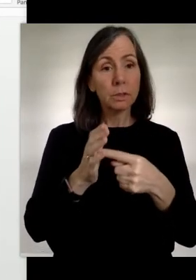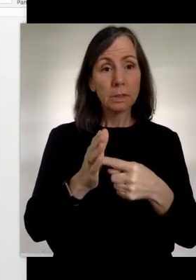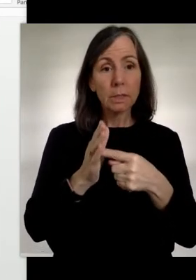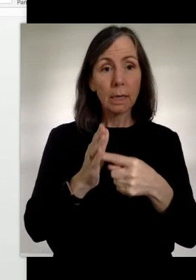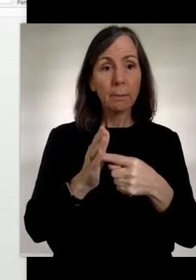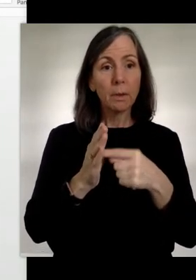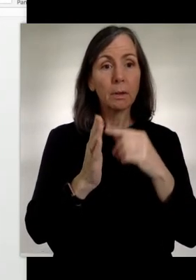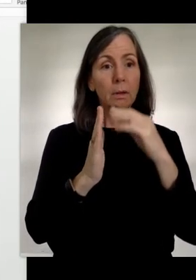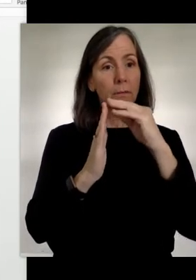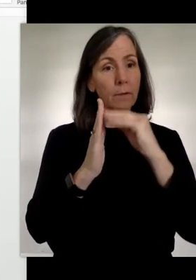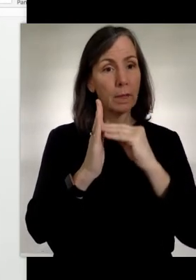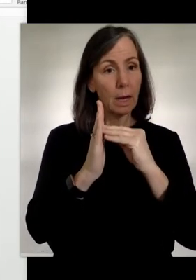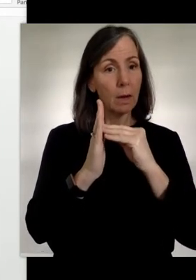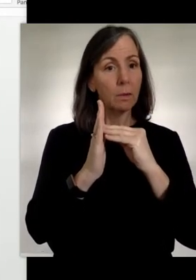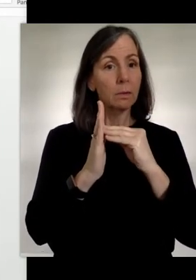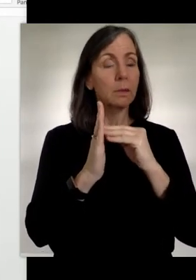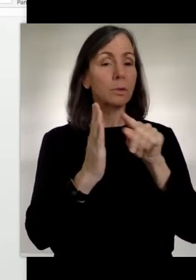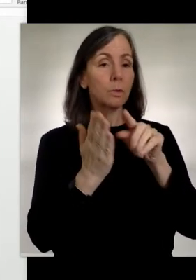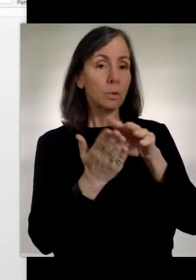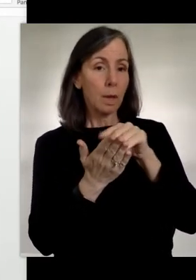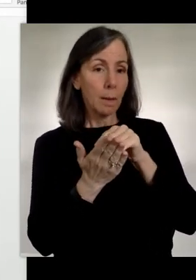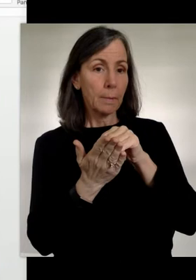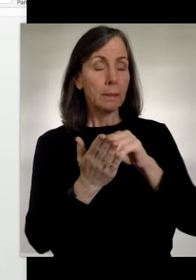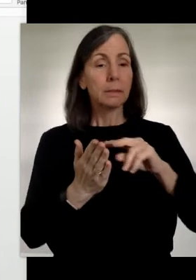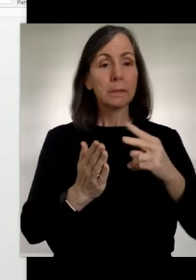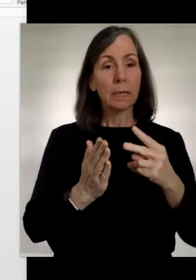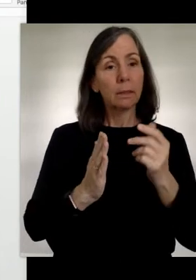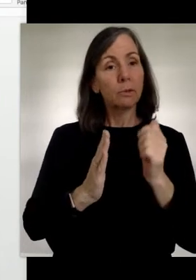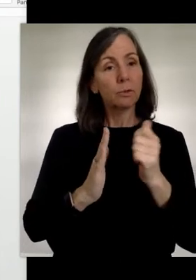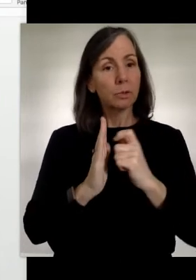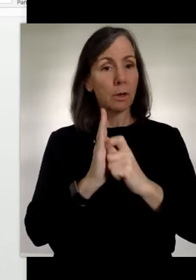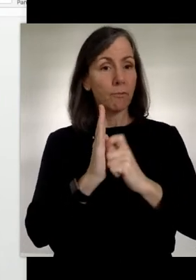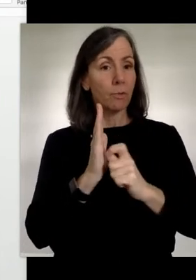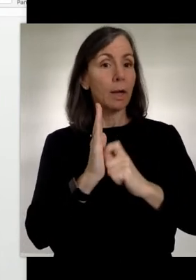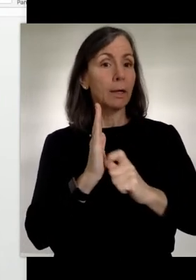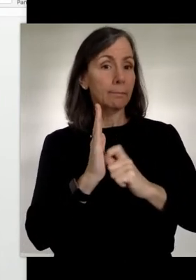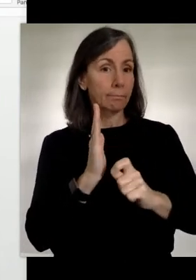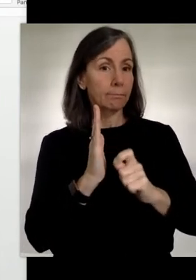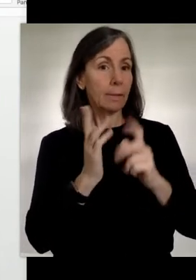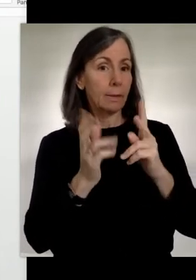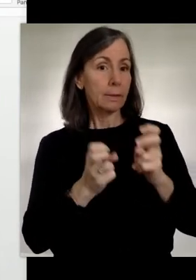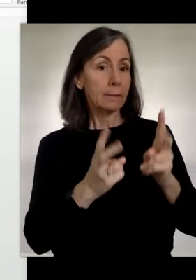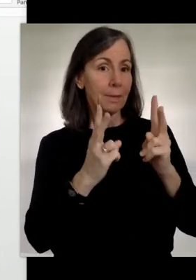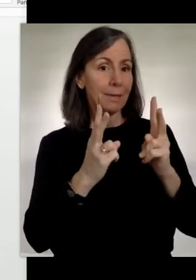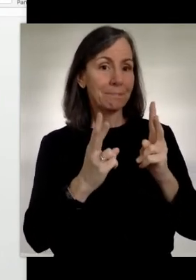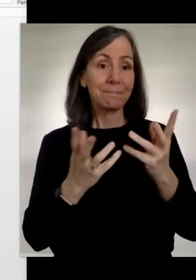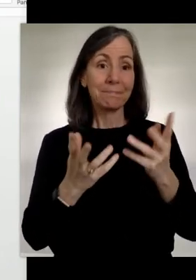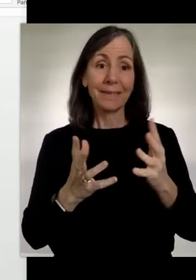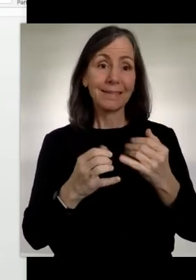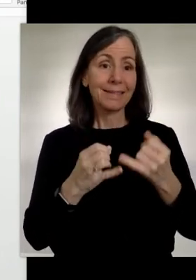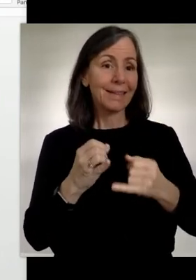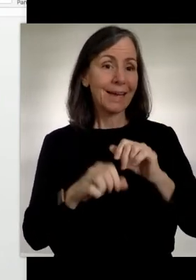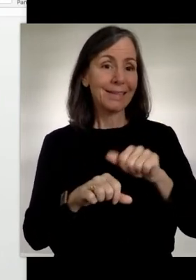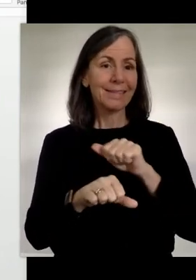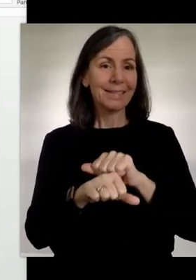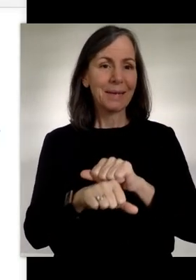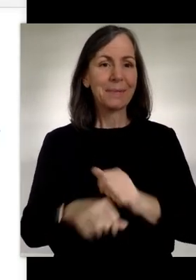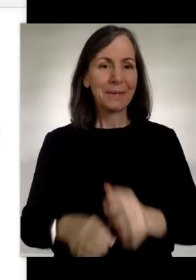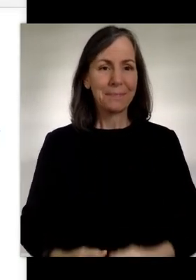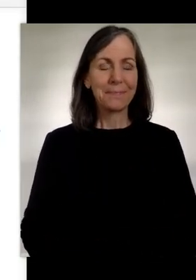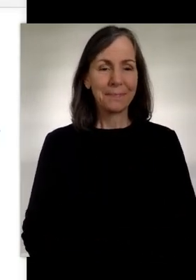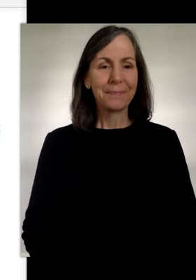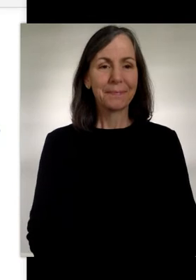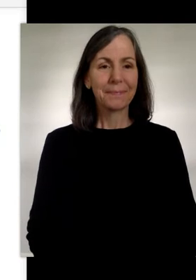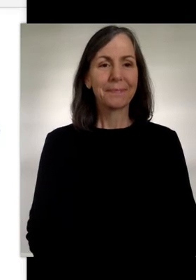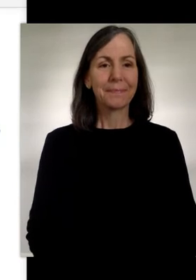this video, and the second one you will figure out on your own, and that'll be it for your last assignment.